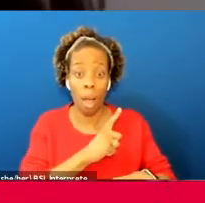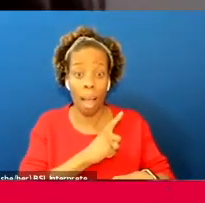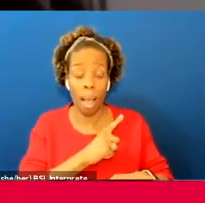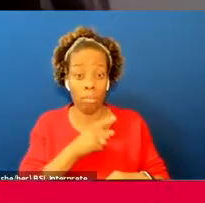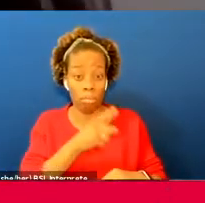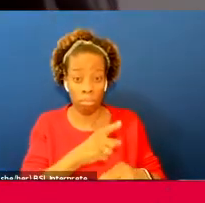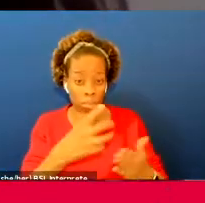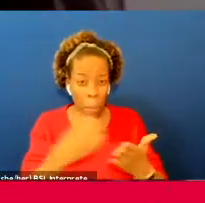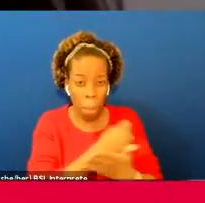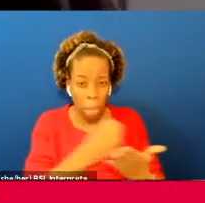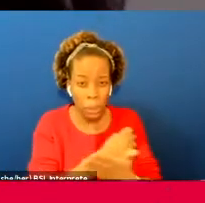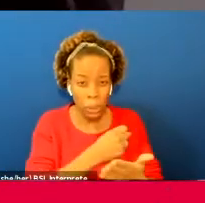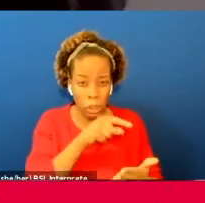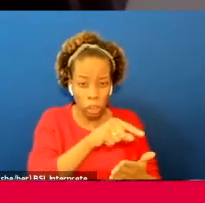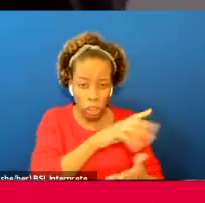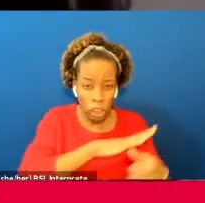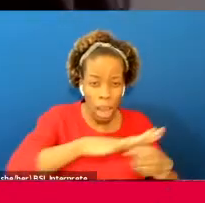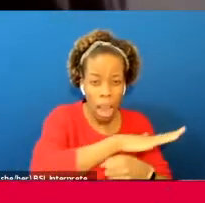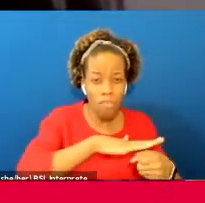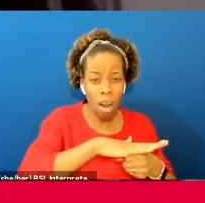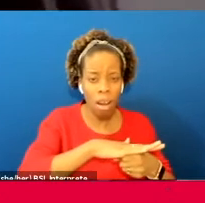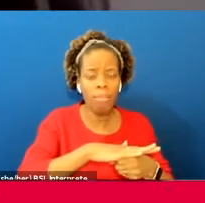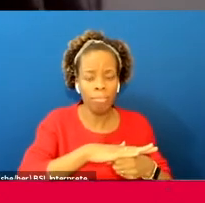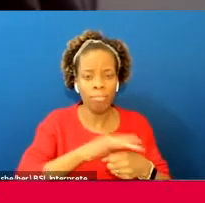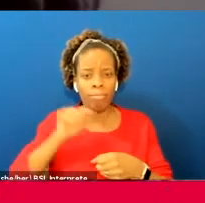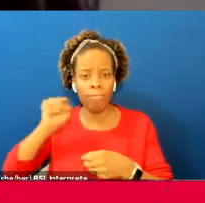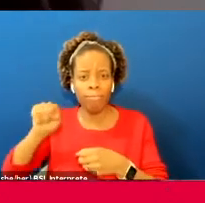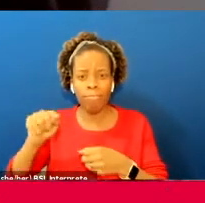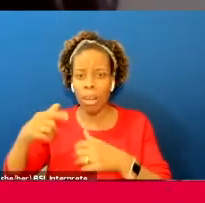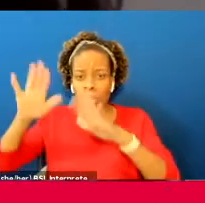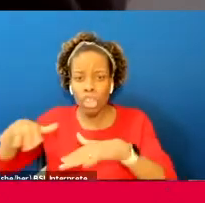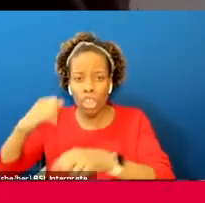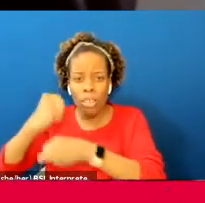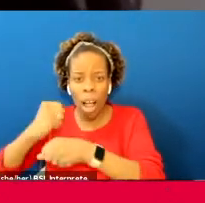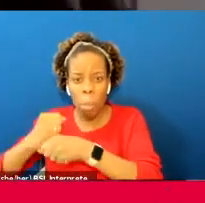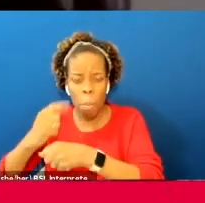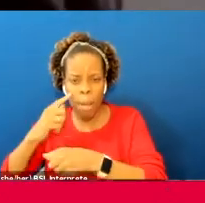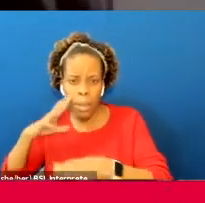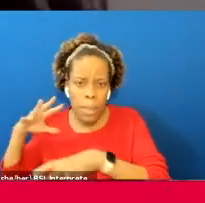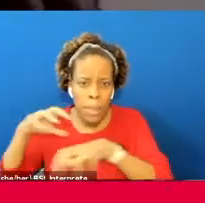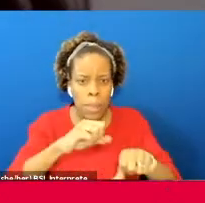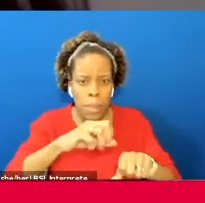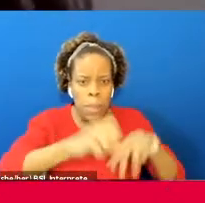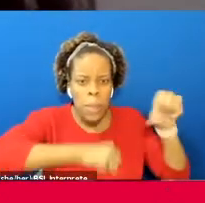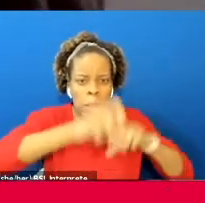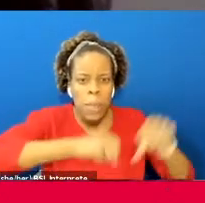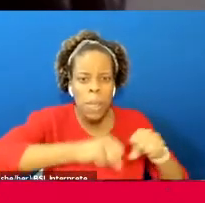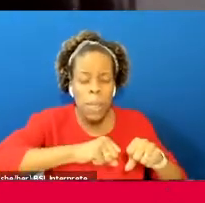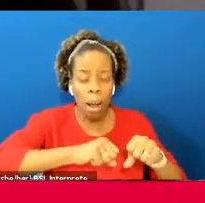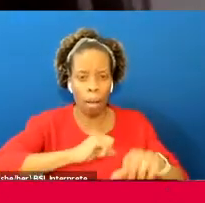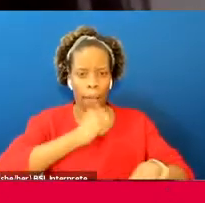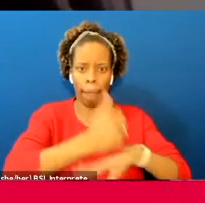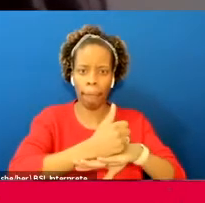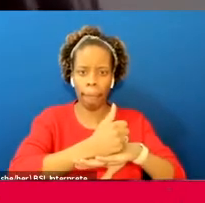from the rubber stolen and commodified by the British government at the time. We see it in the infrastructure that we